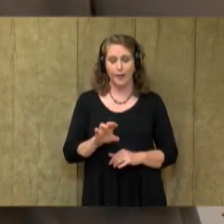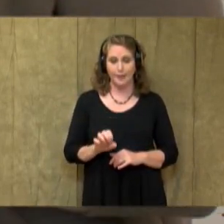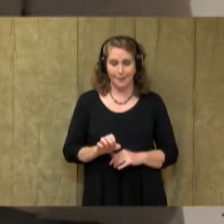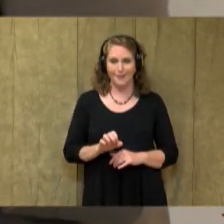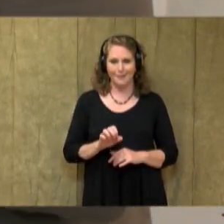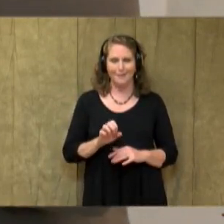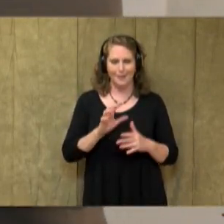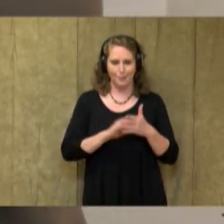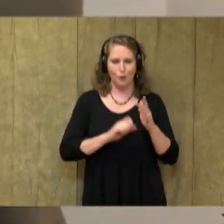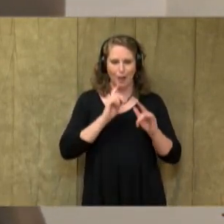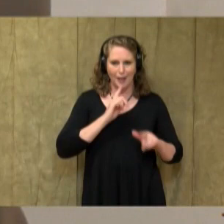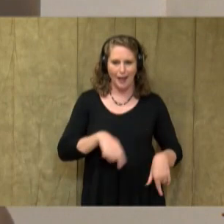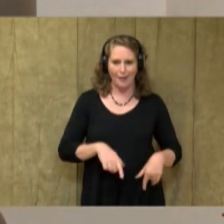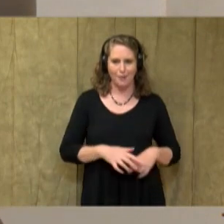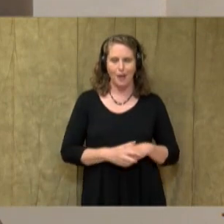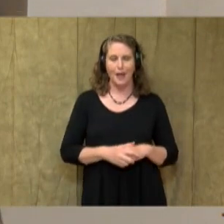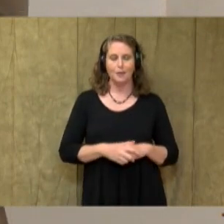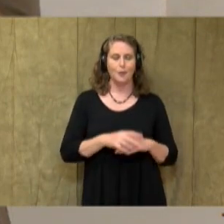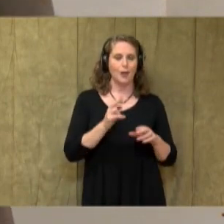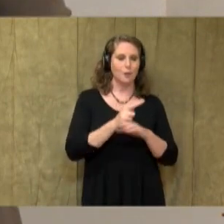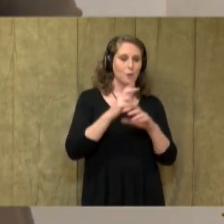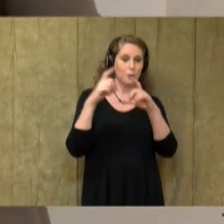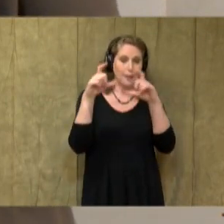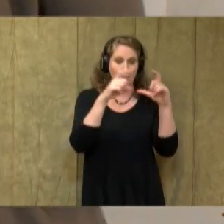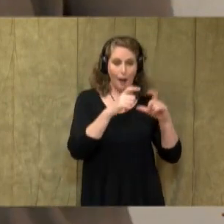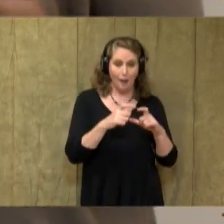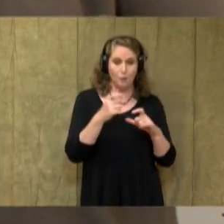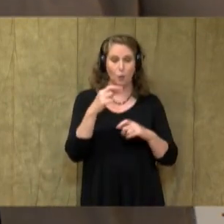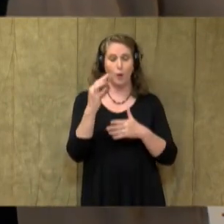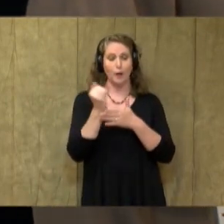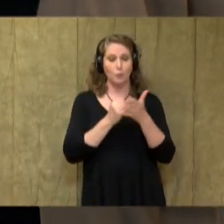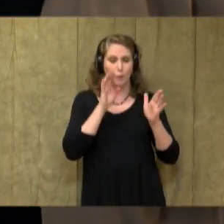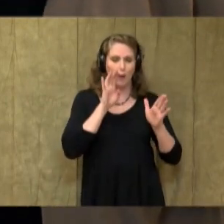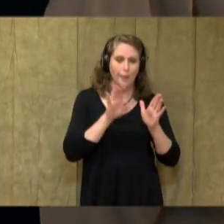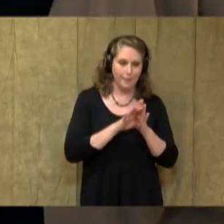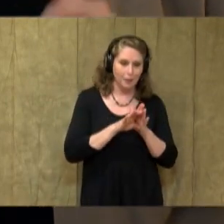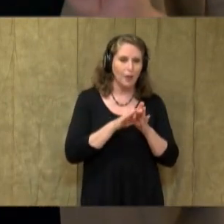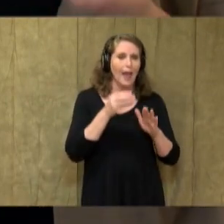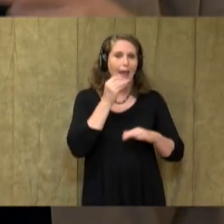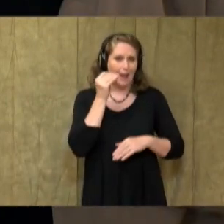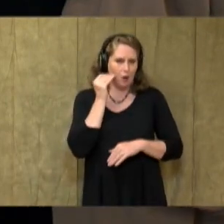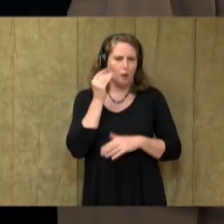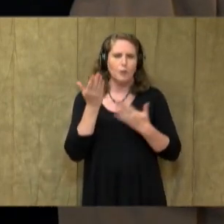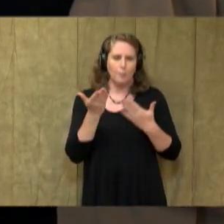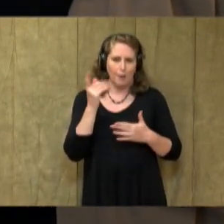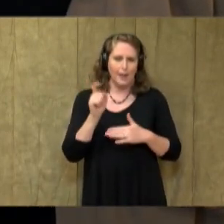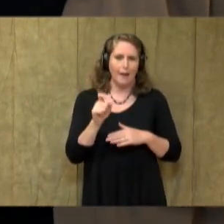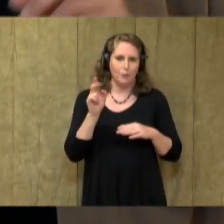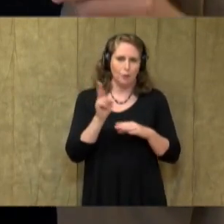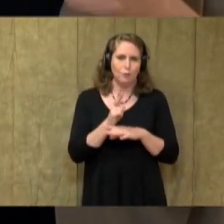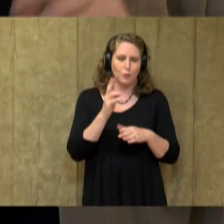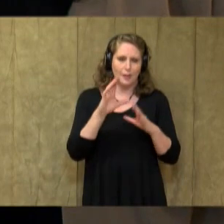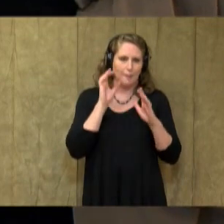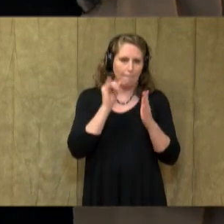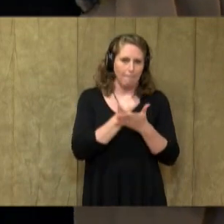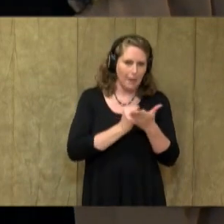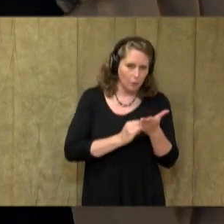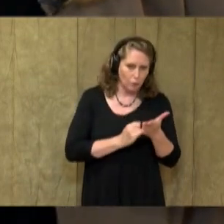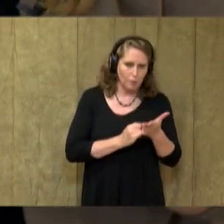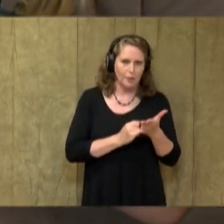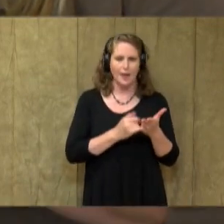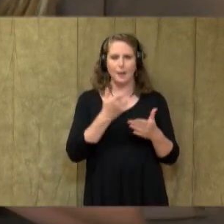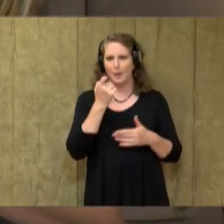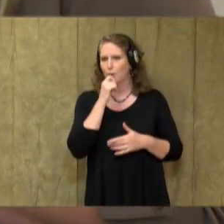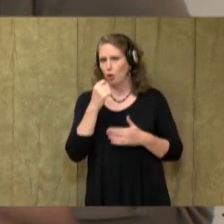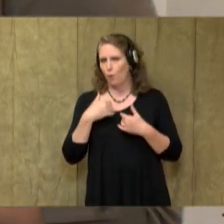strategy, or I can do the draw a picture strategy. Now you would probably want to do the draw a picture strategy. That would probably help you because you probably